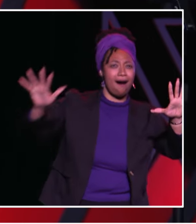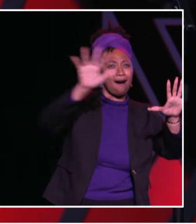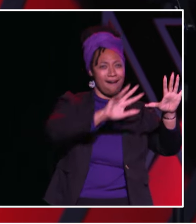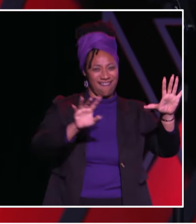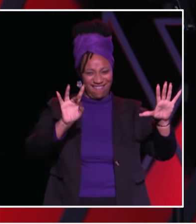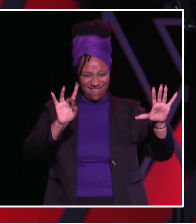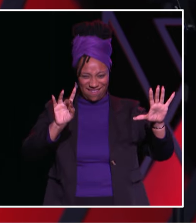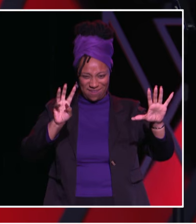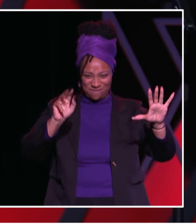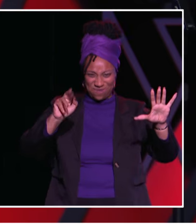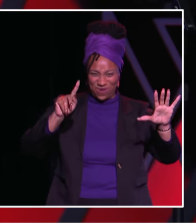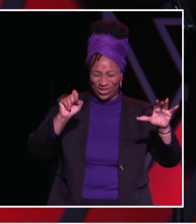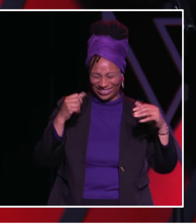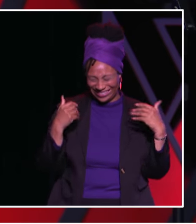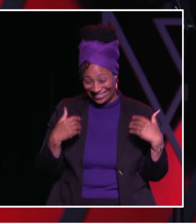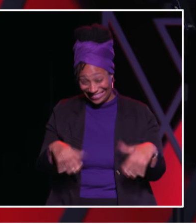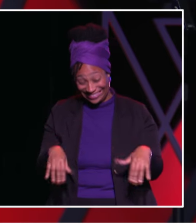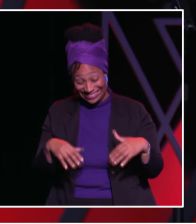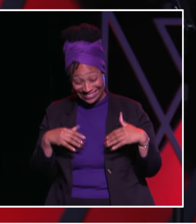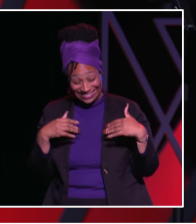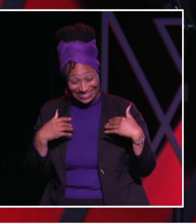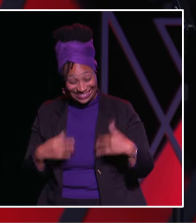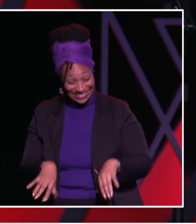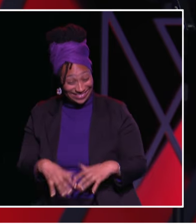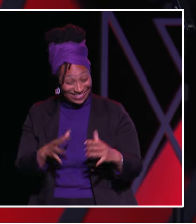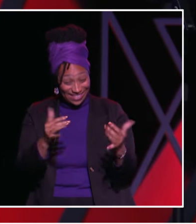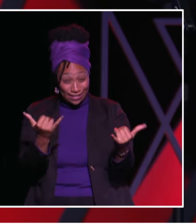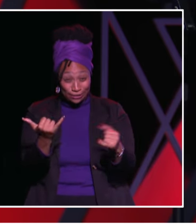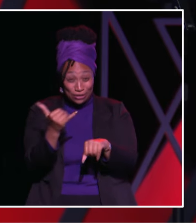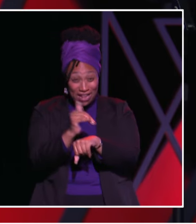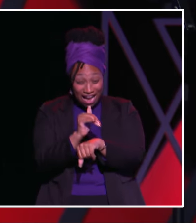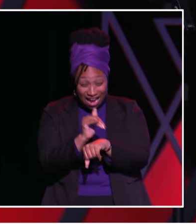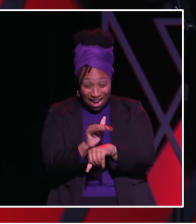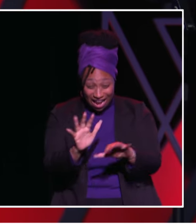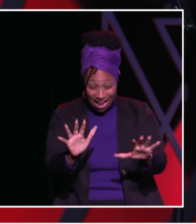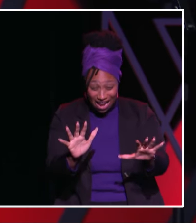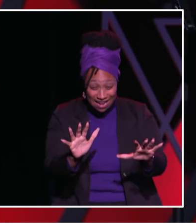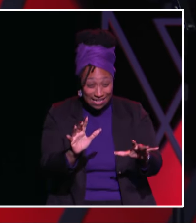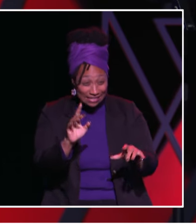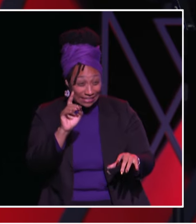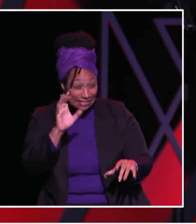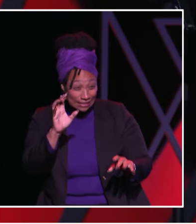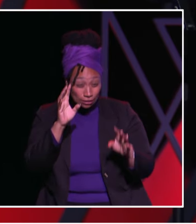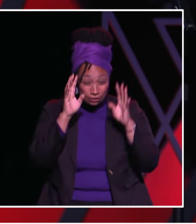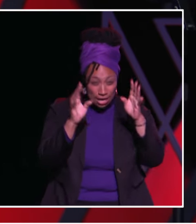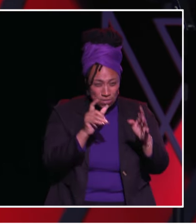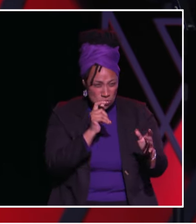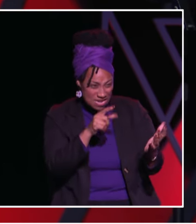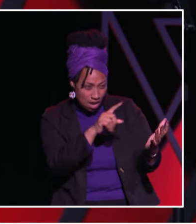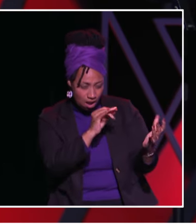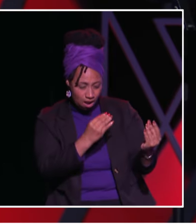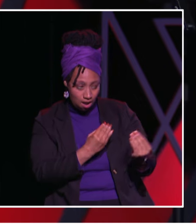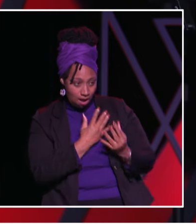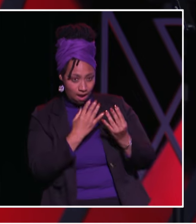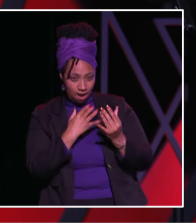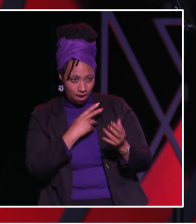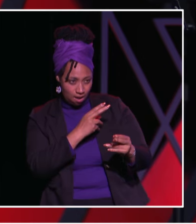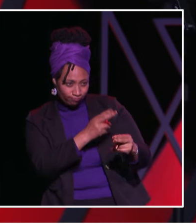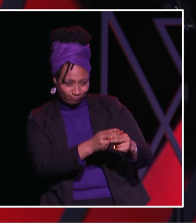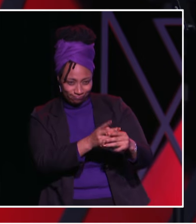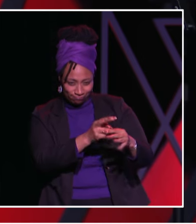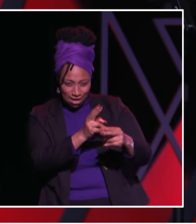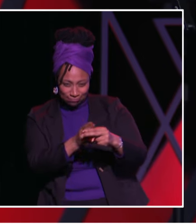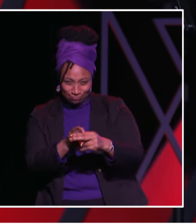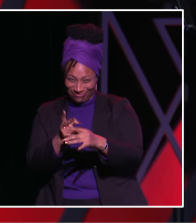all about celebrating DC creatives who inspire us, challenge us, and bring us together.